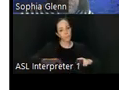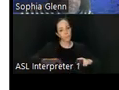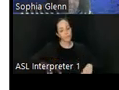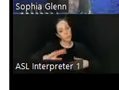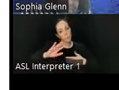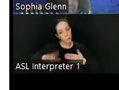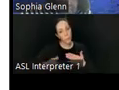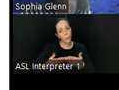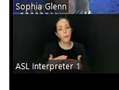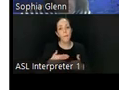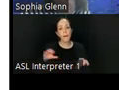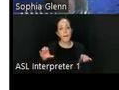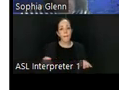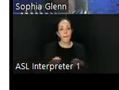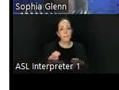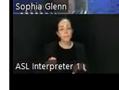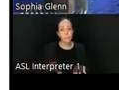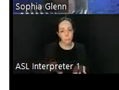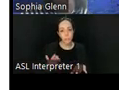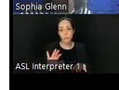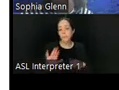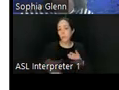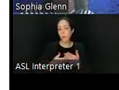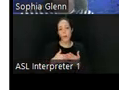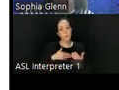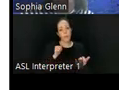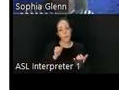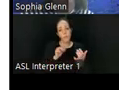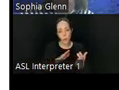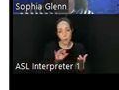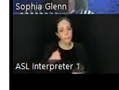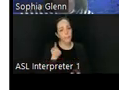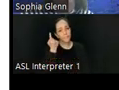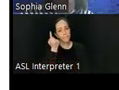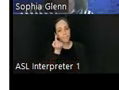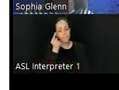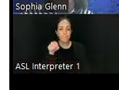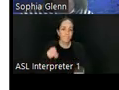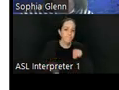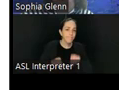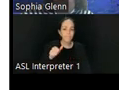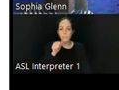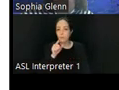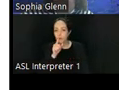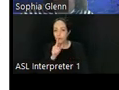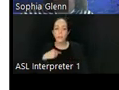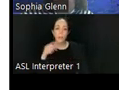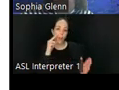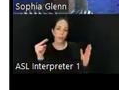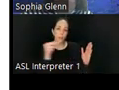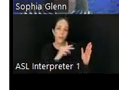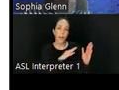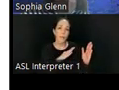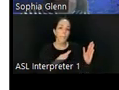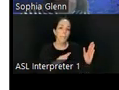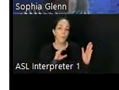I always go to the Board of Ethics. So I know we don't want people doing this intentionally, but generally those things